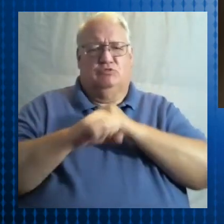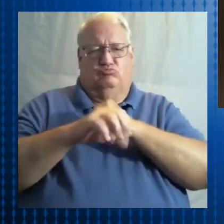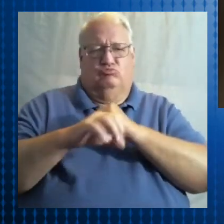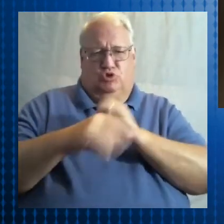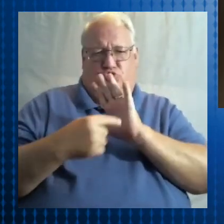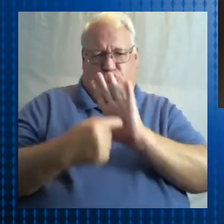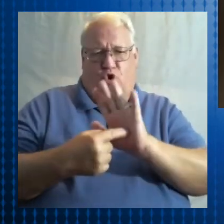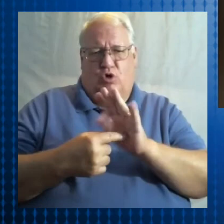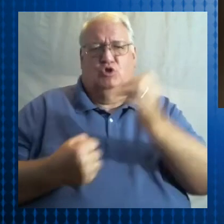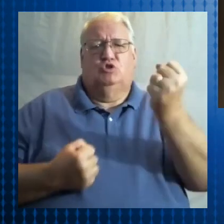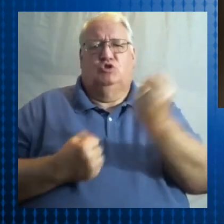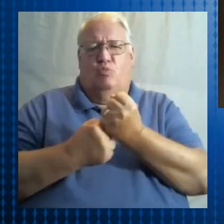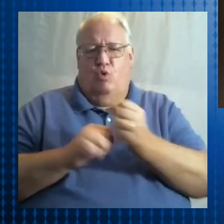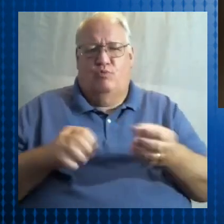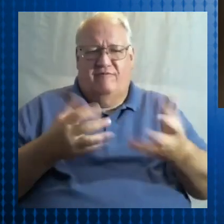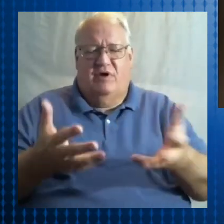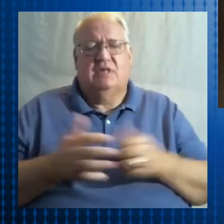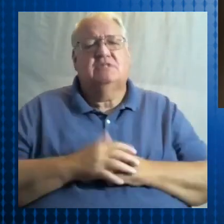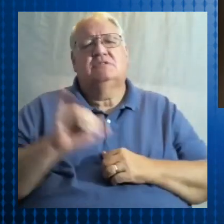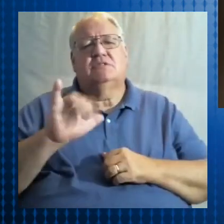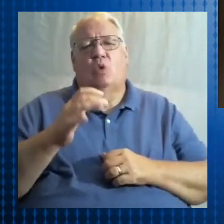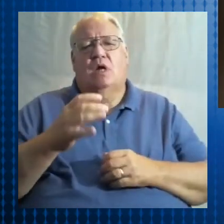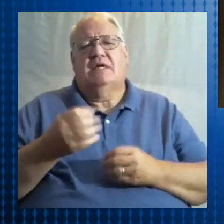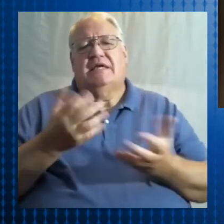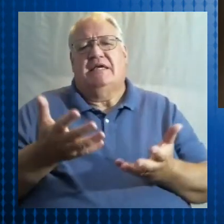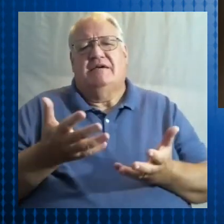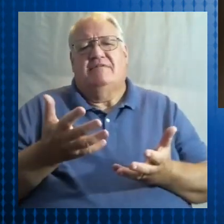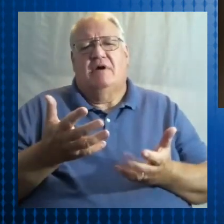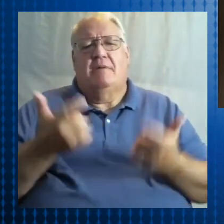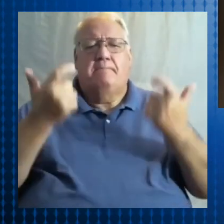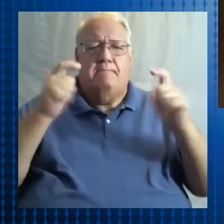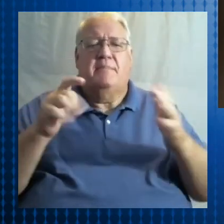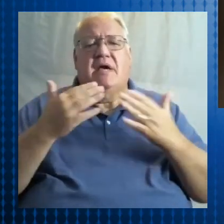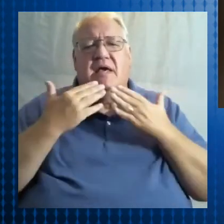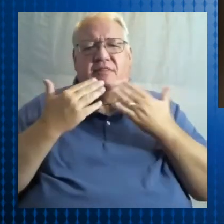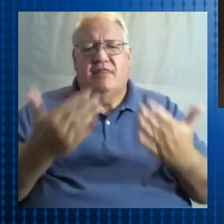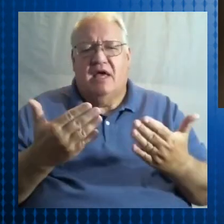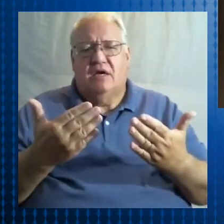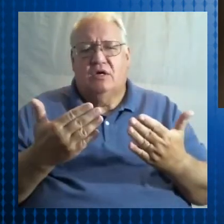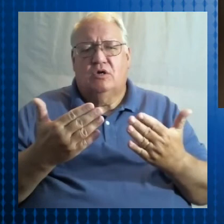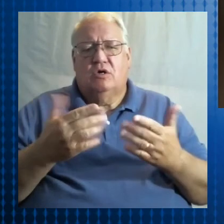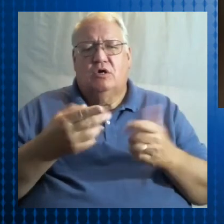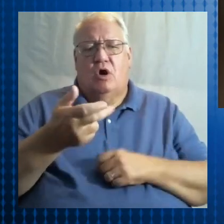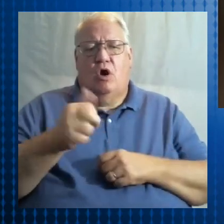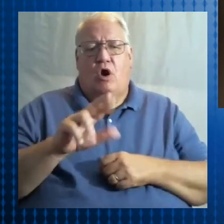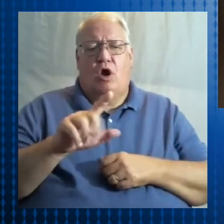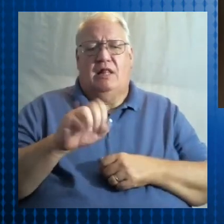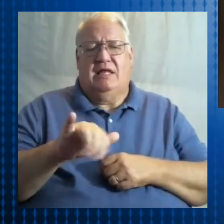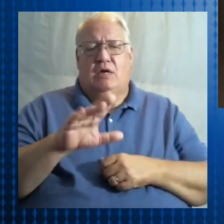support that is provided. I'd also like to give a big thank you to Harley